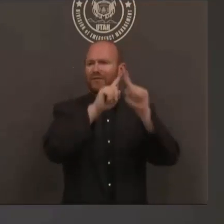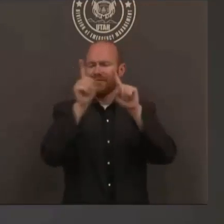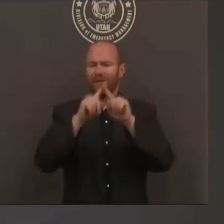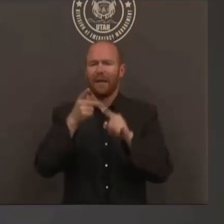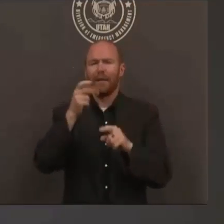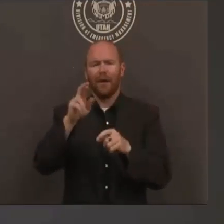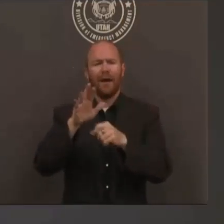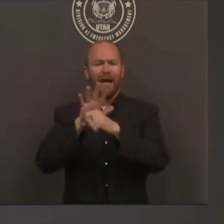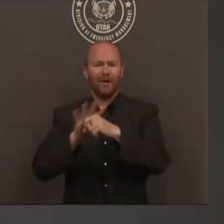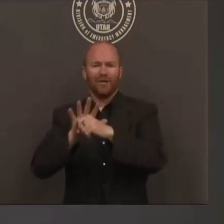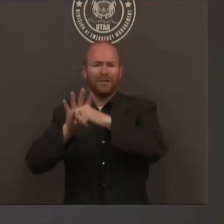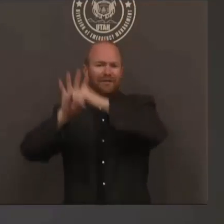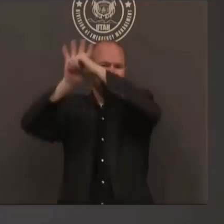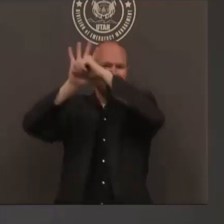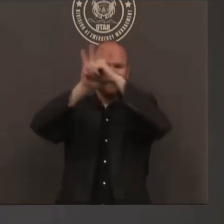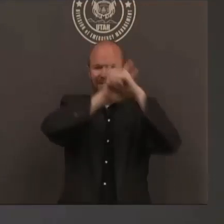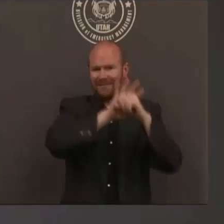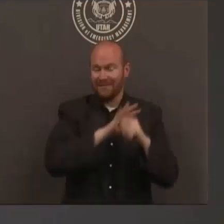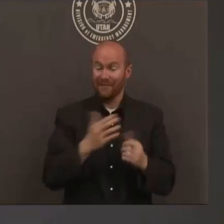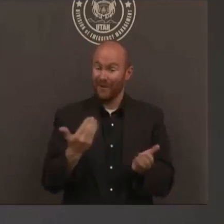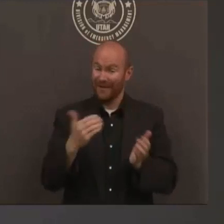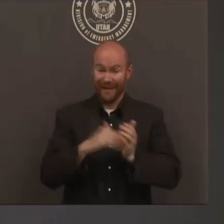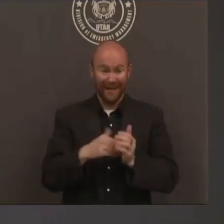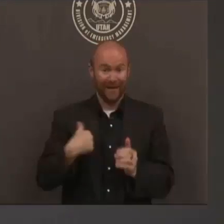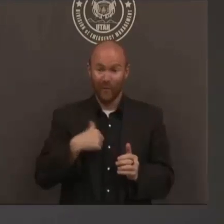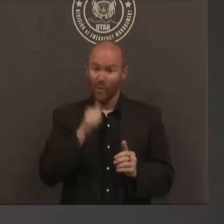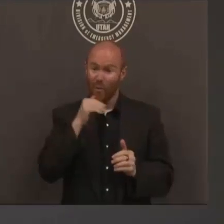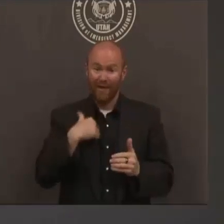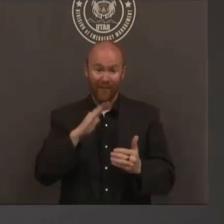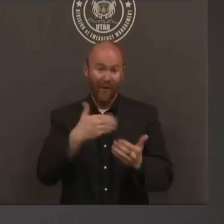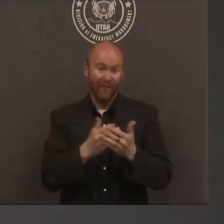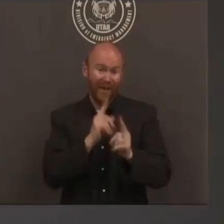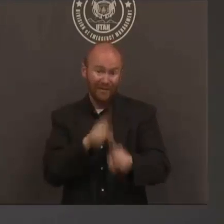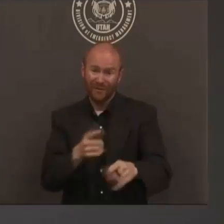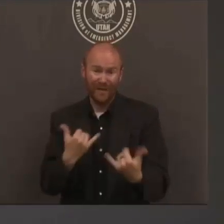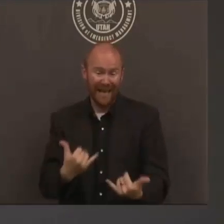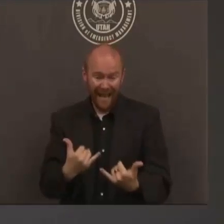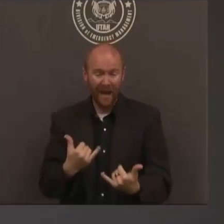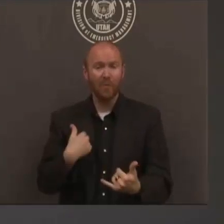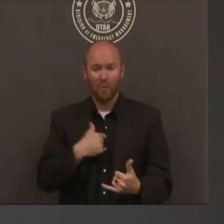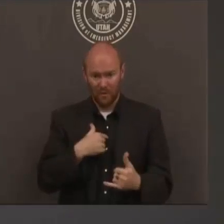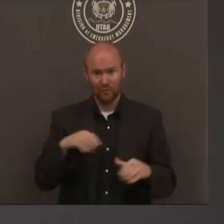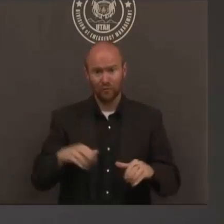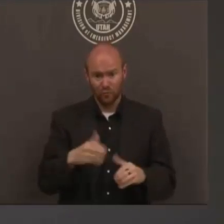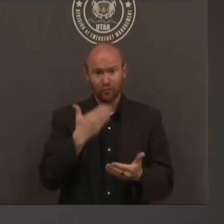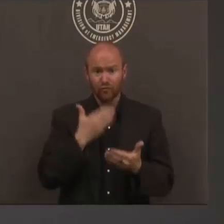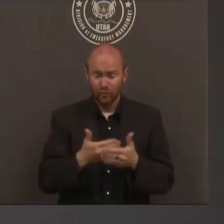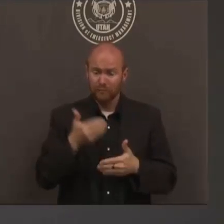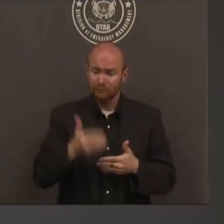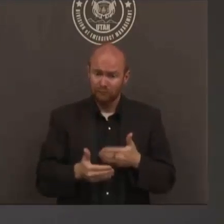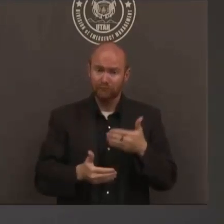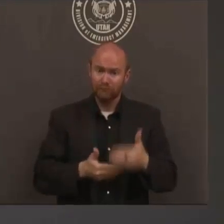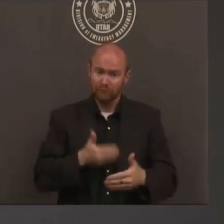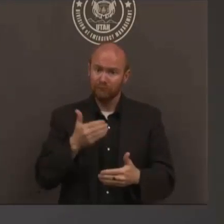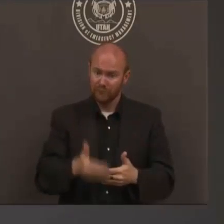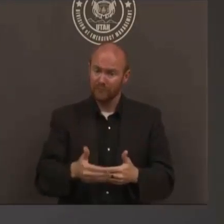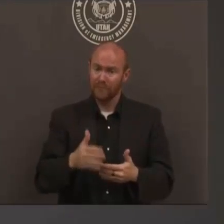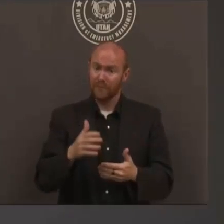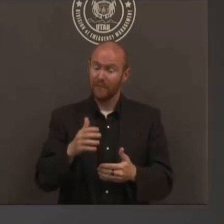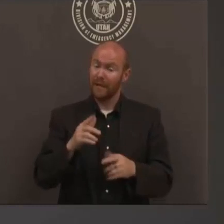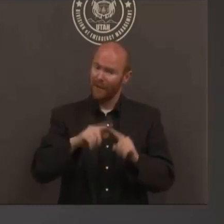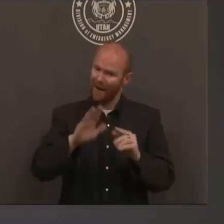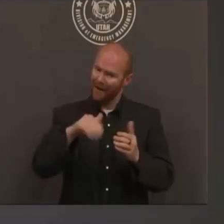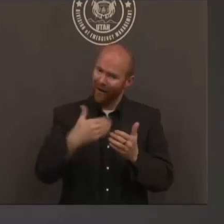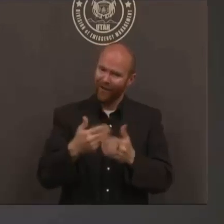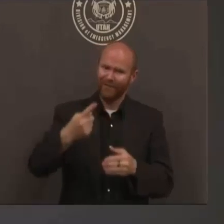So again, this is a work in progress. I think we're in a very good place in the state right now. The work of many has got us to here.